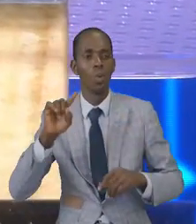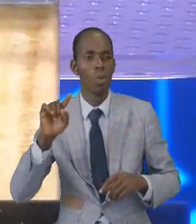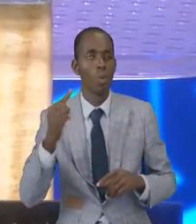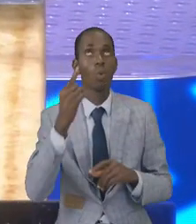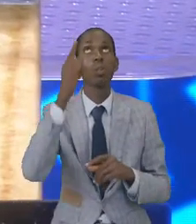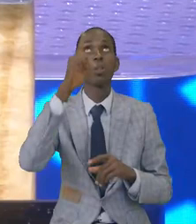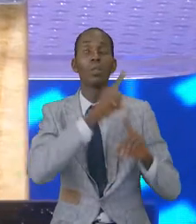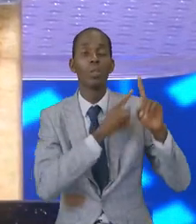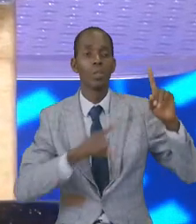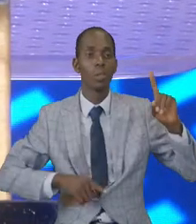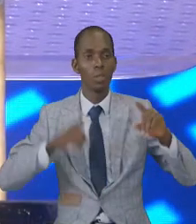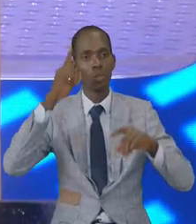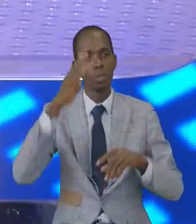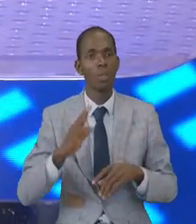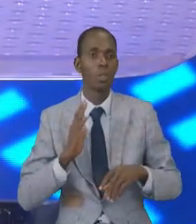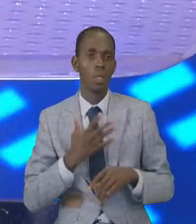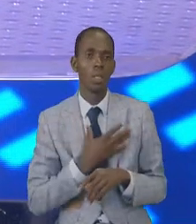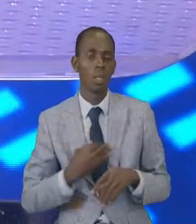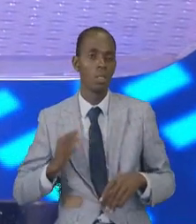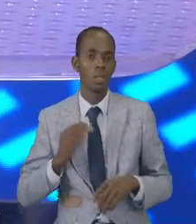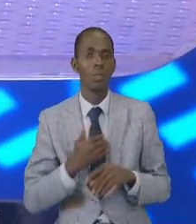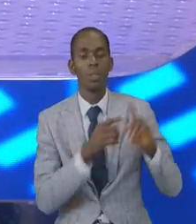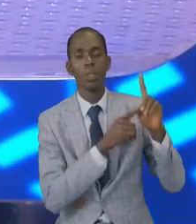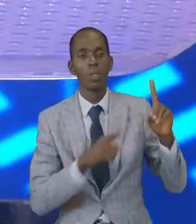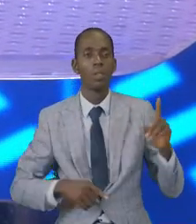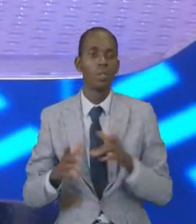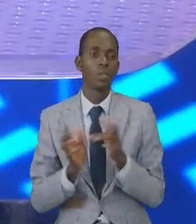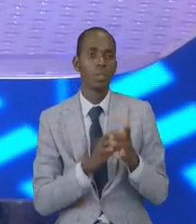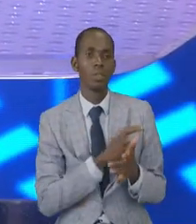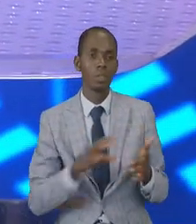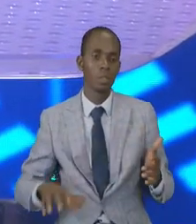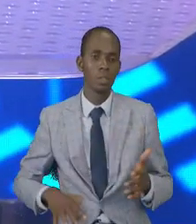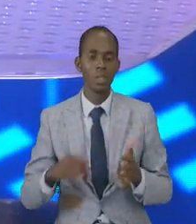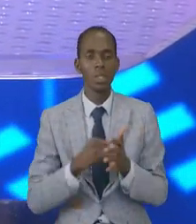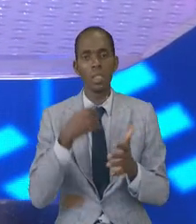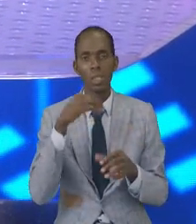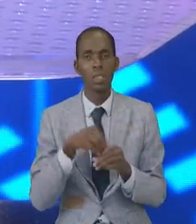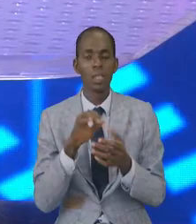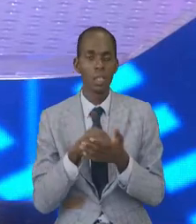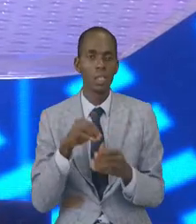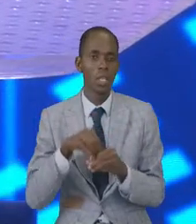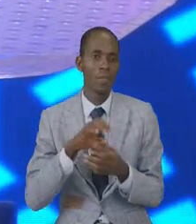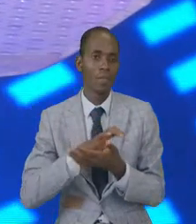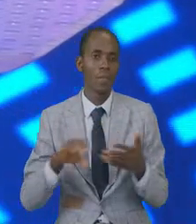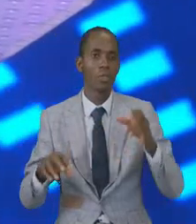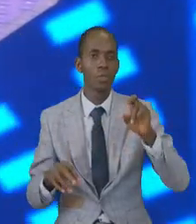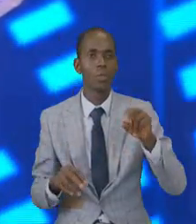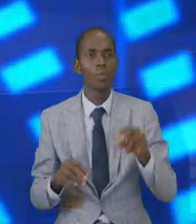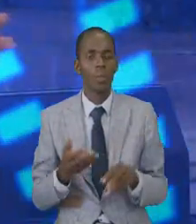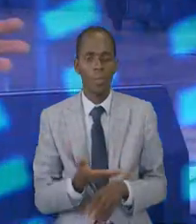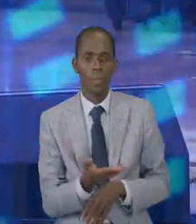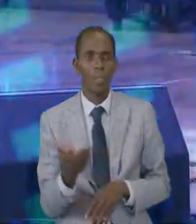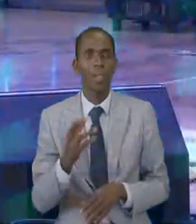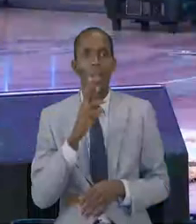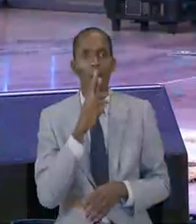God, our Lord and Jesus Christ. It says in verse 12, it